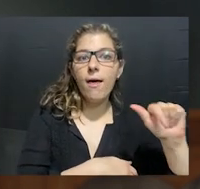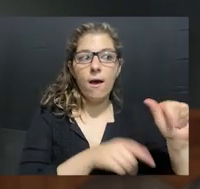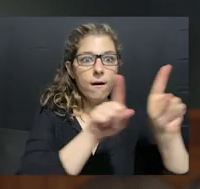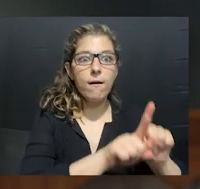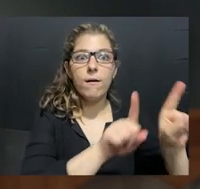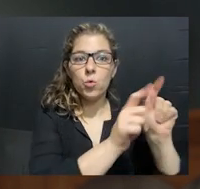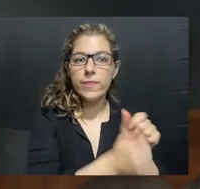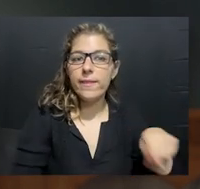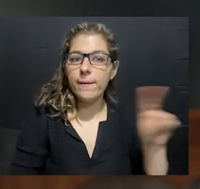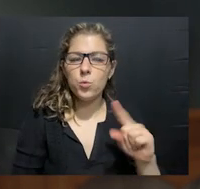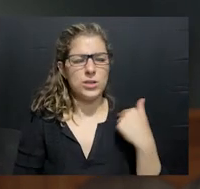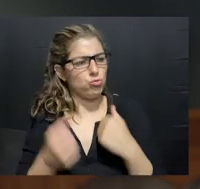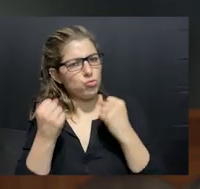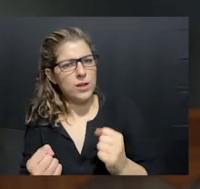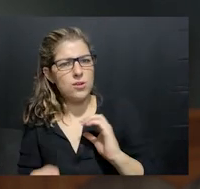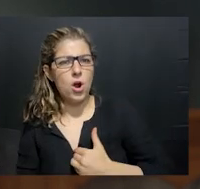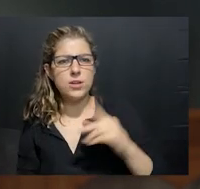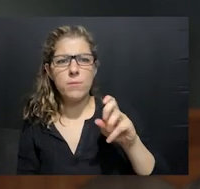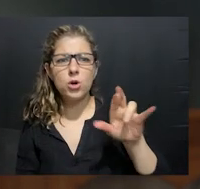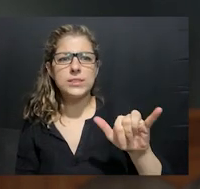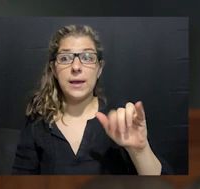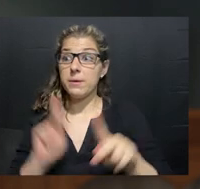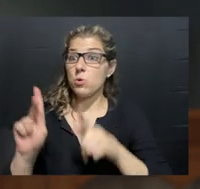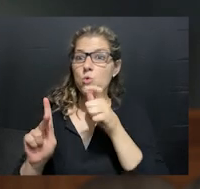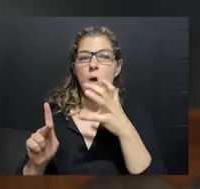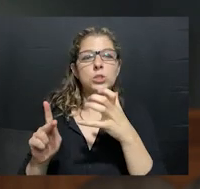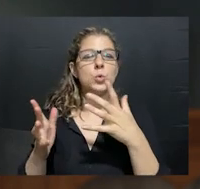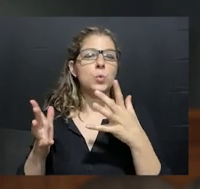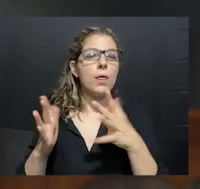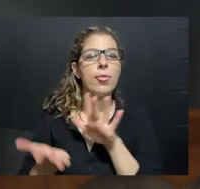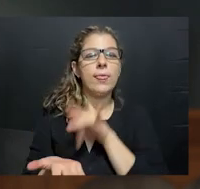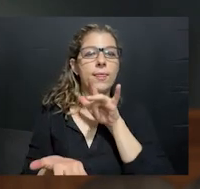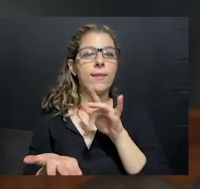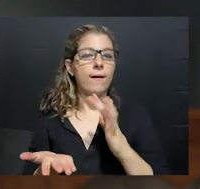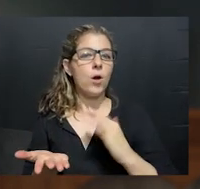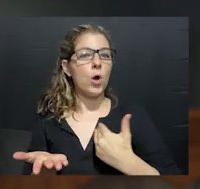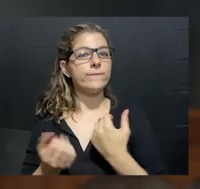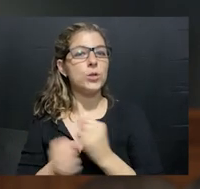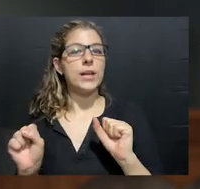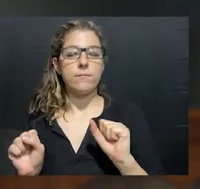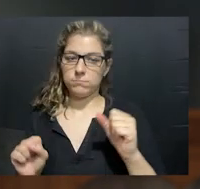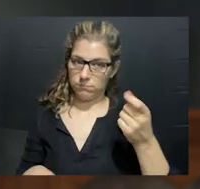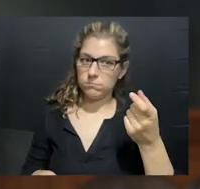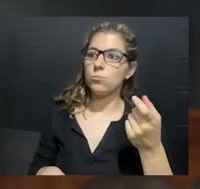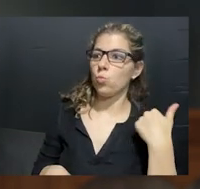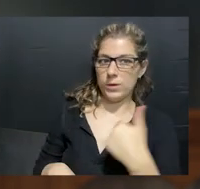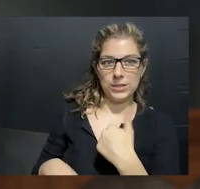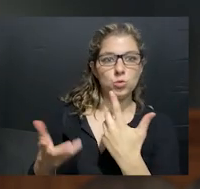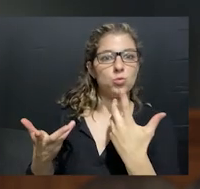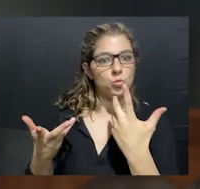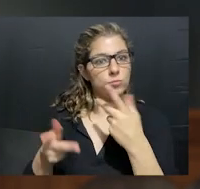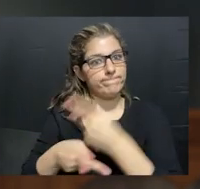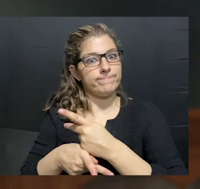strengthen our democracy and push back against those who seek to undercut it and undermine it. Patrick's been doing that